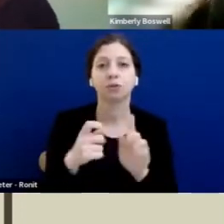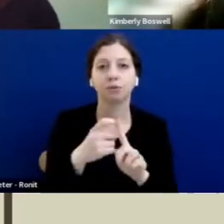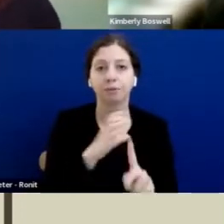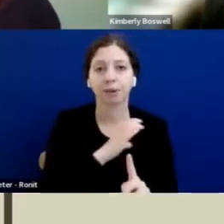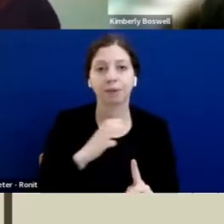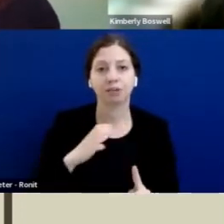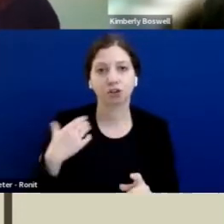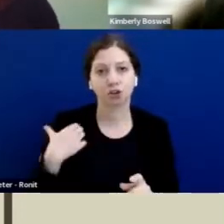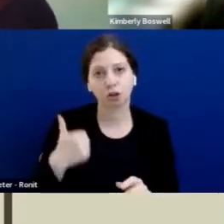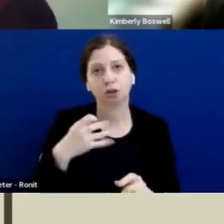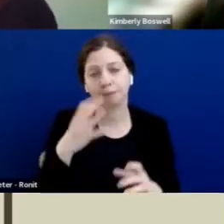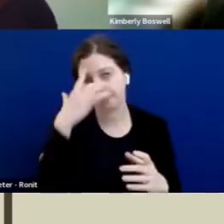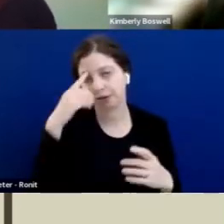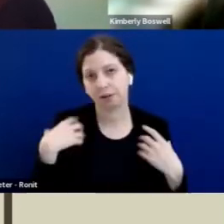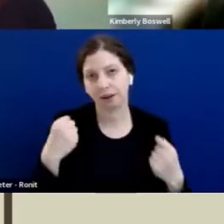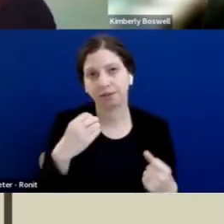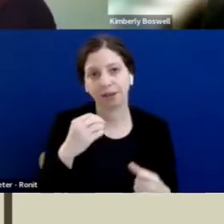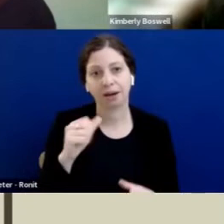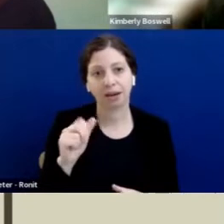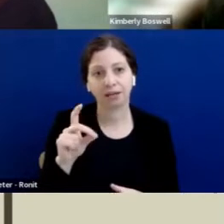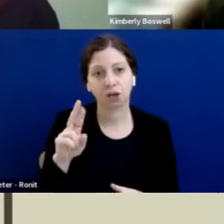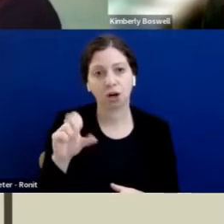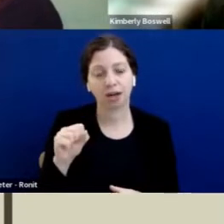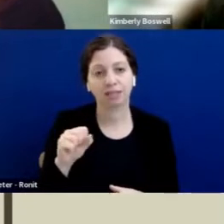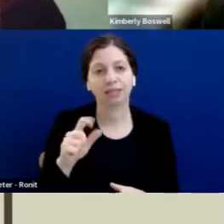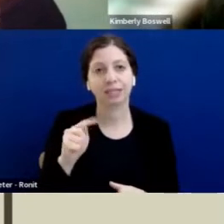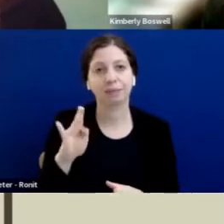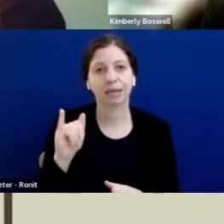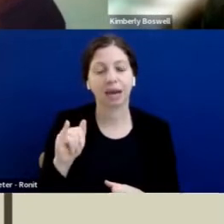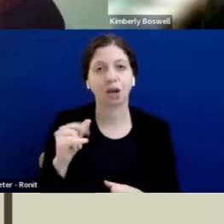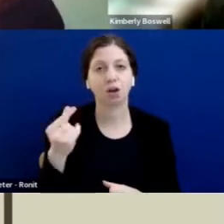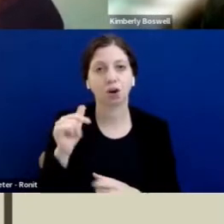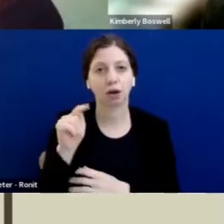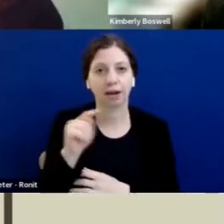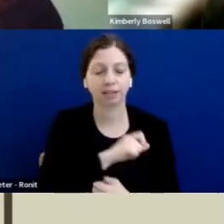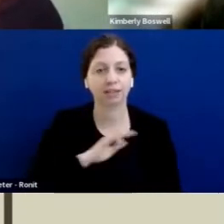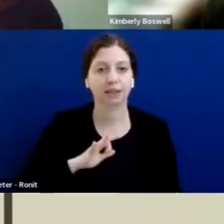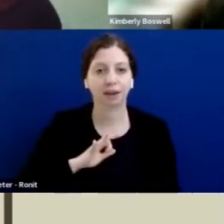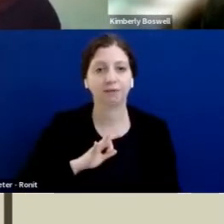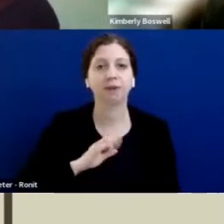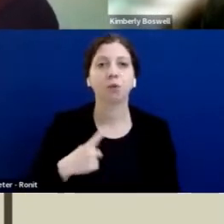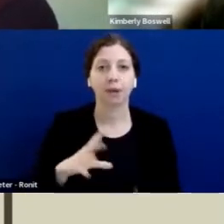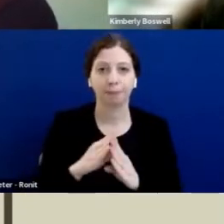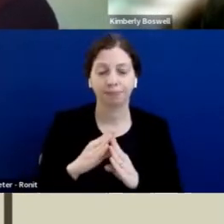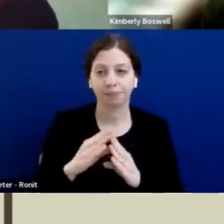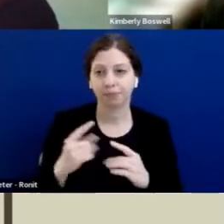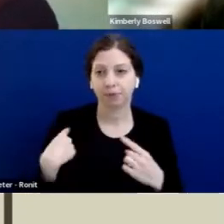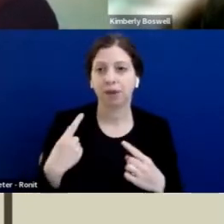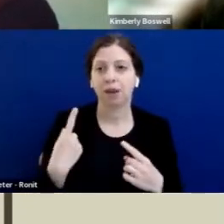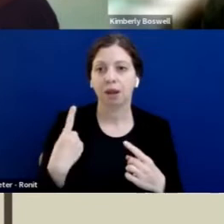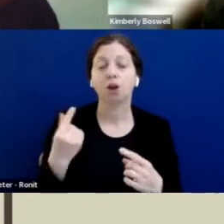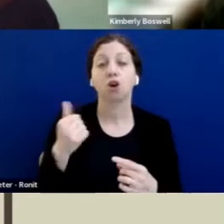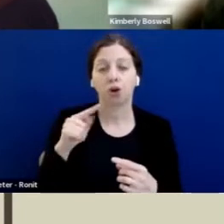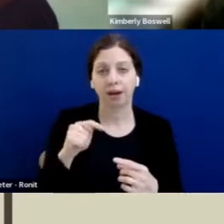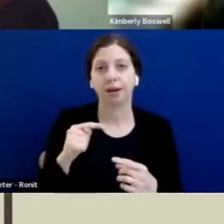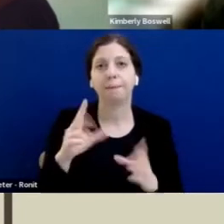Health and also the ADRS TBI grant staff. We met quarterly for 2 years of our ACL TBI grant. We